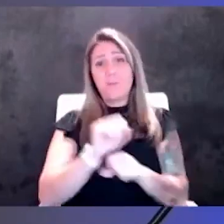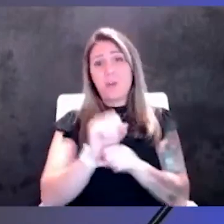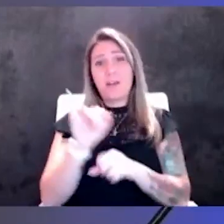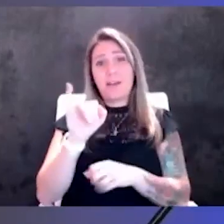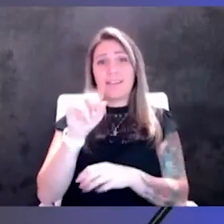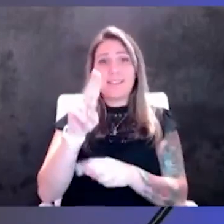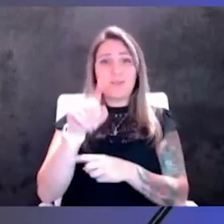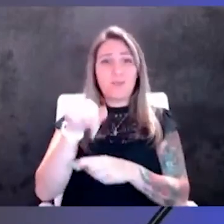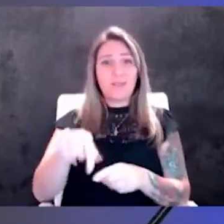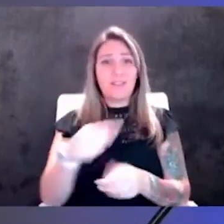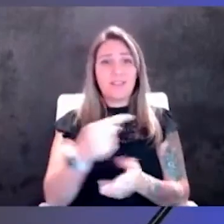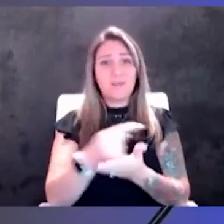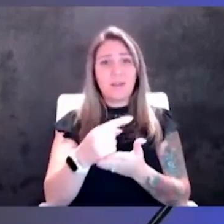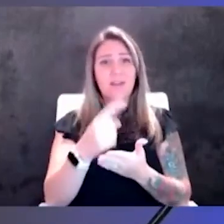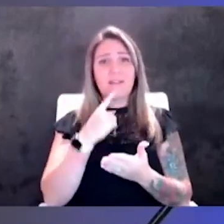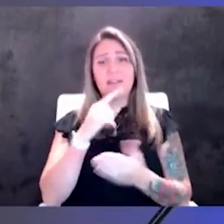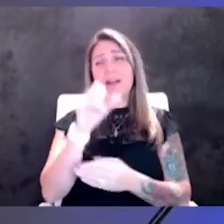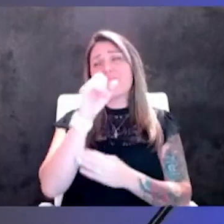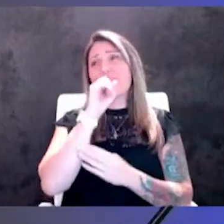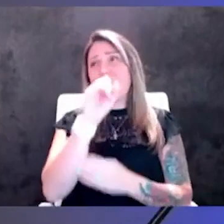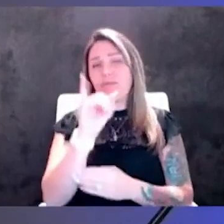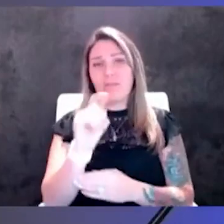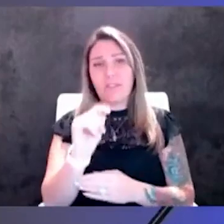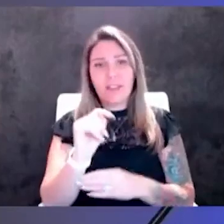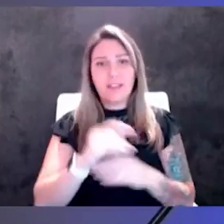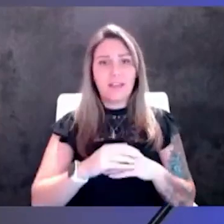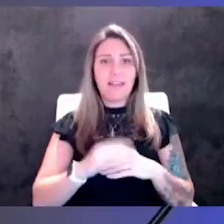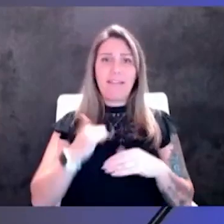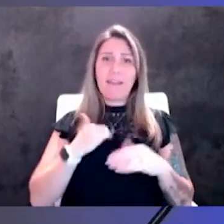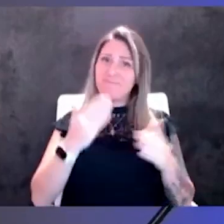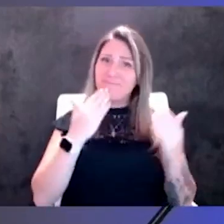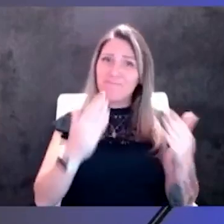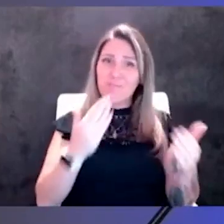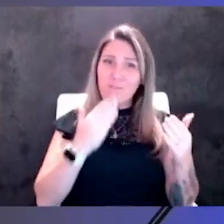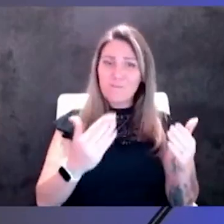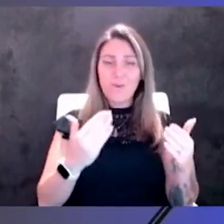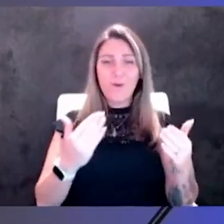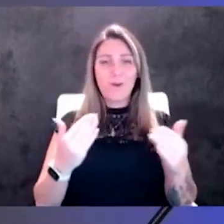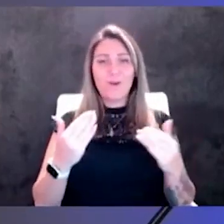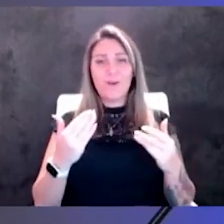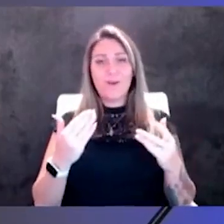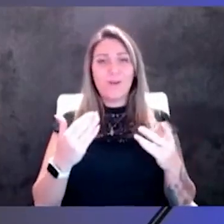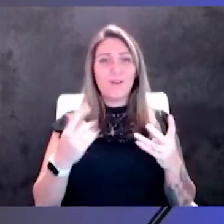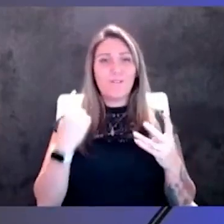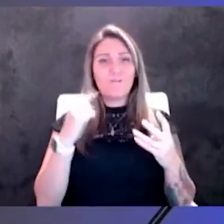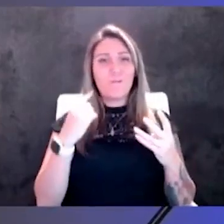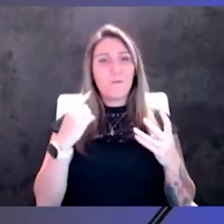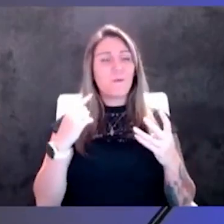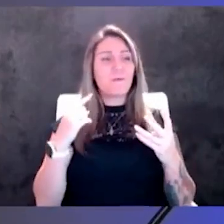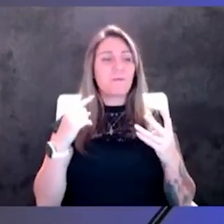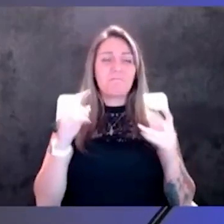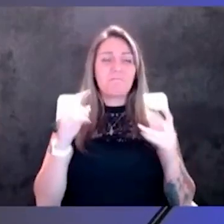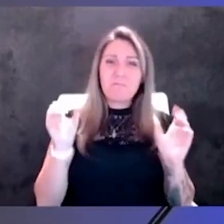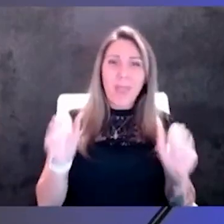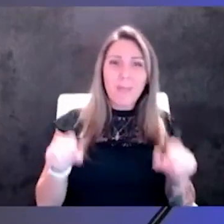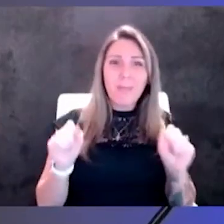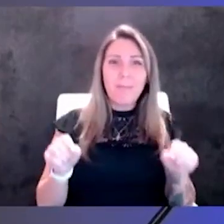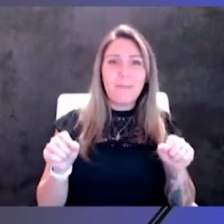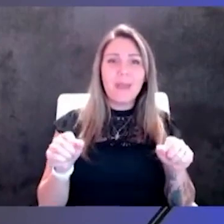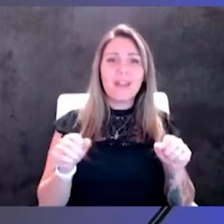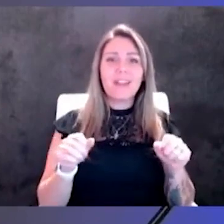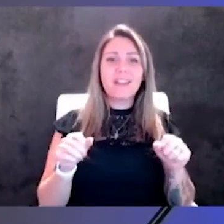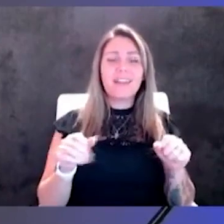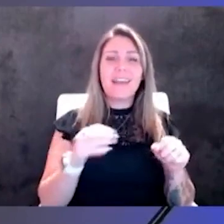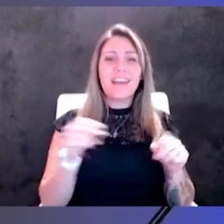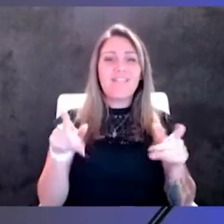and I love that. Mm-hmm. And I'm thankful that I've got the capability and the